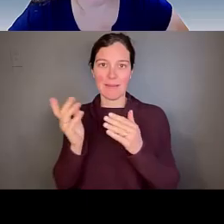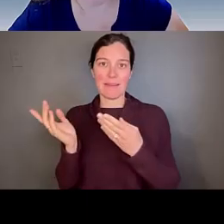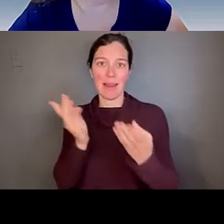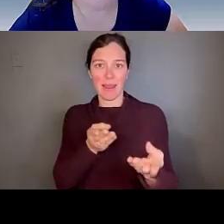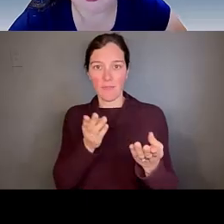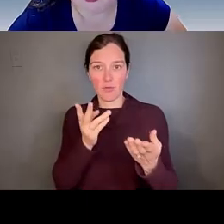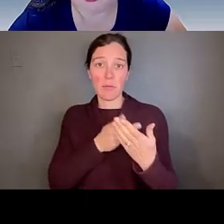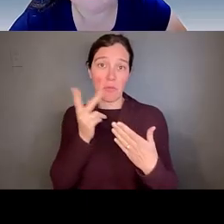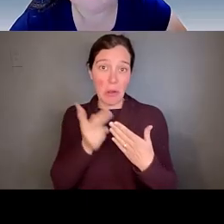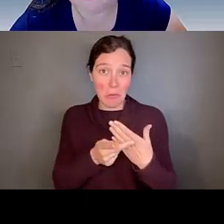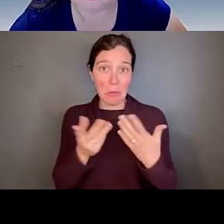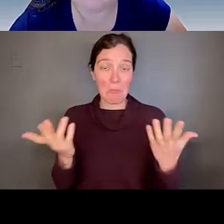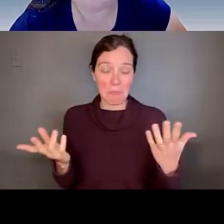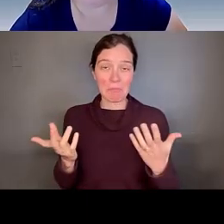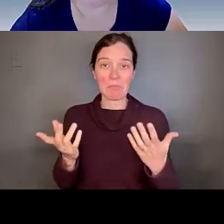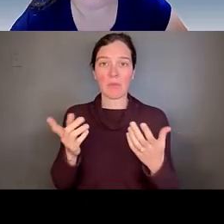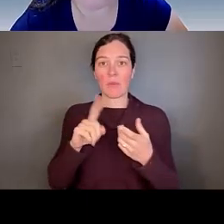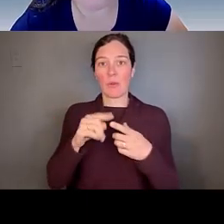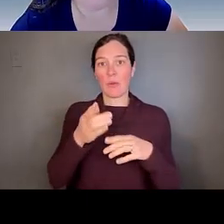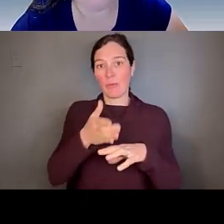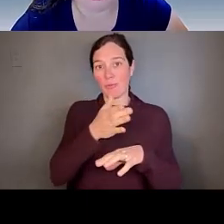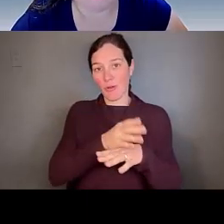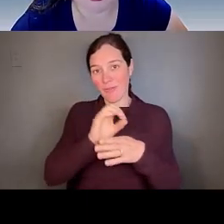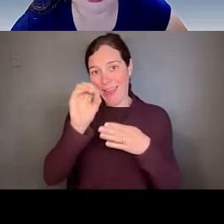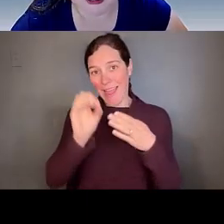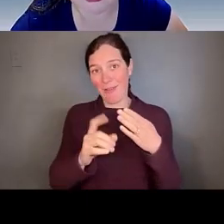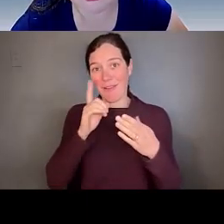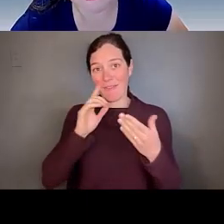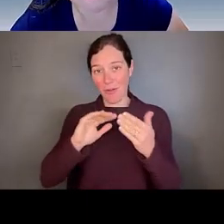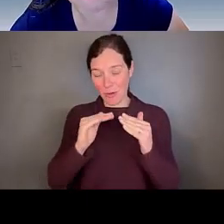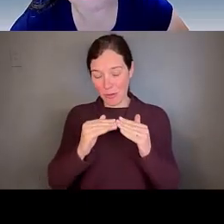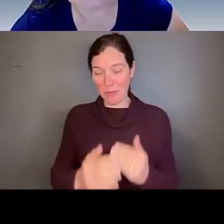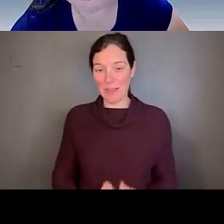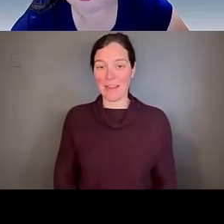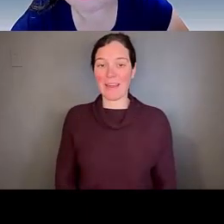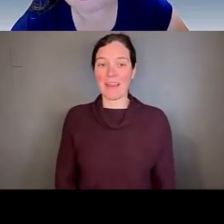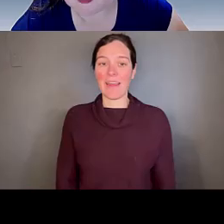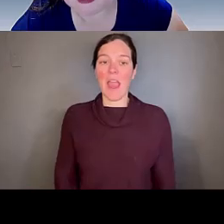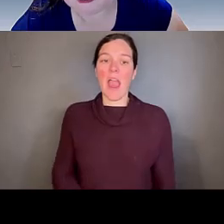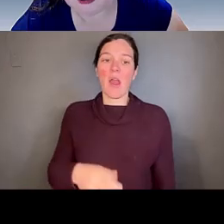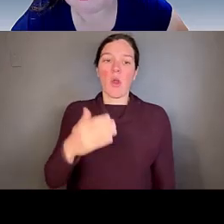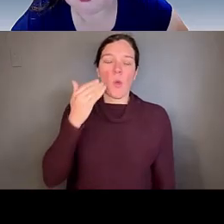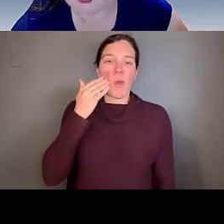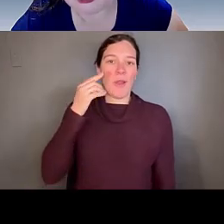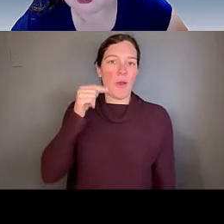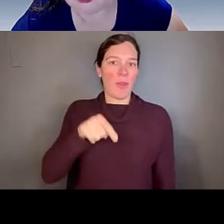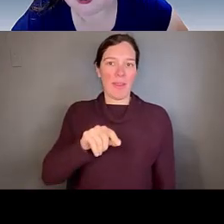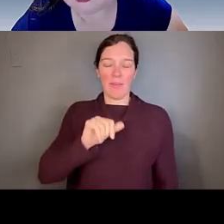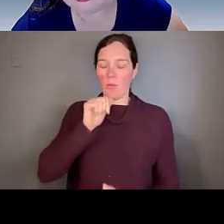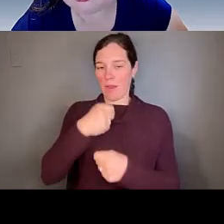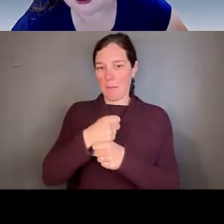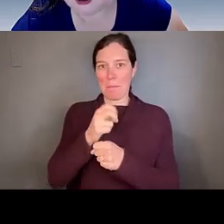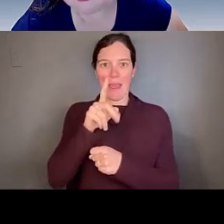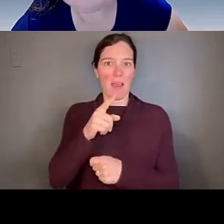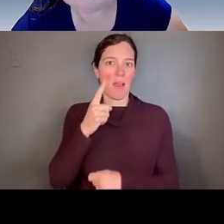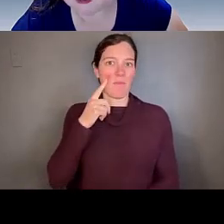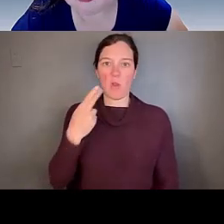delivery program to improve the outcomes for their community. And, we know this won't make up for the